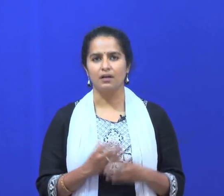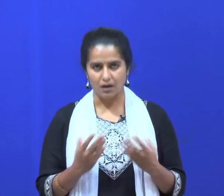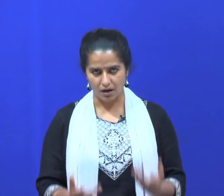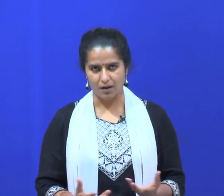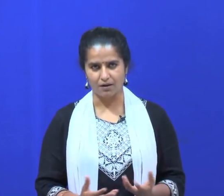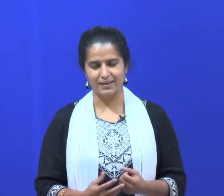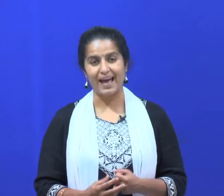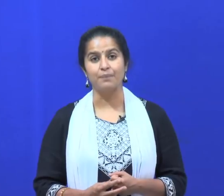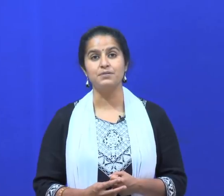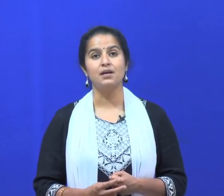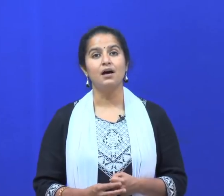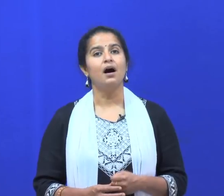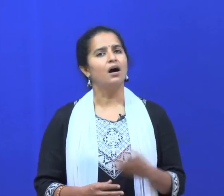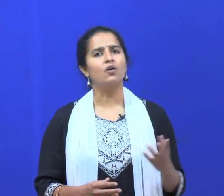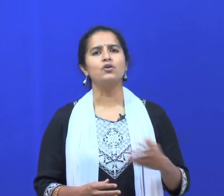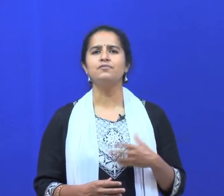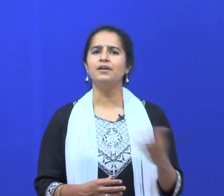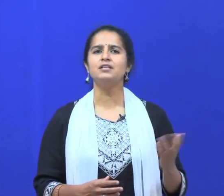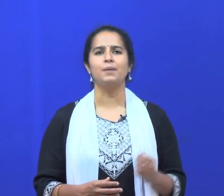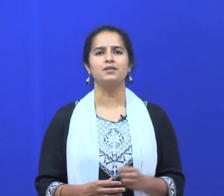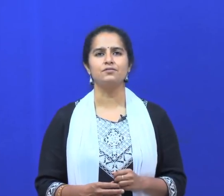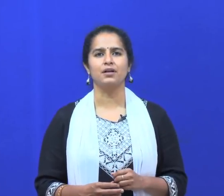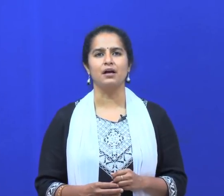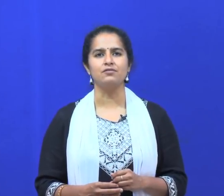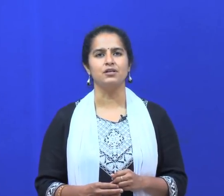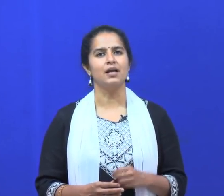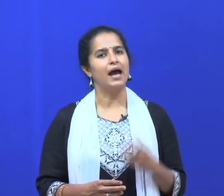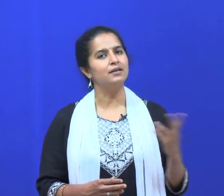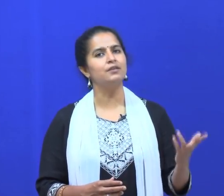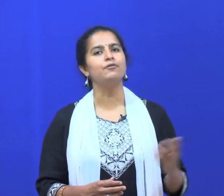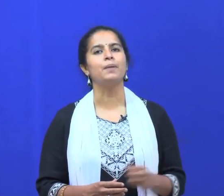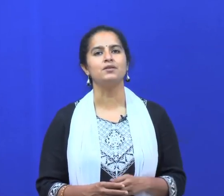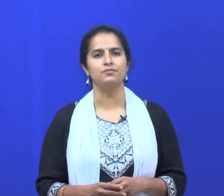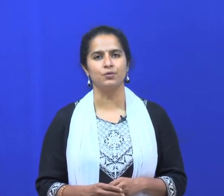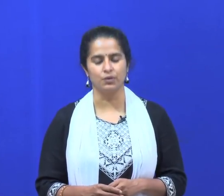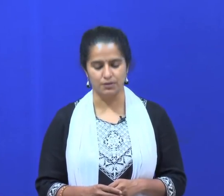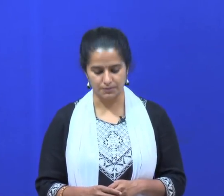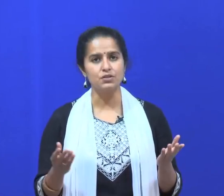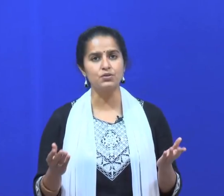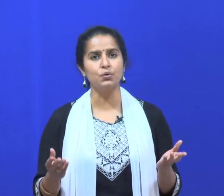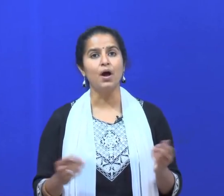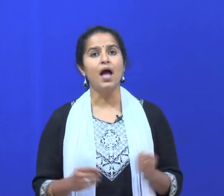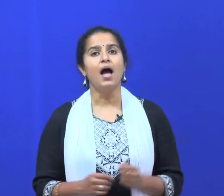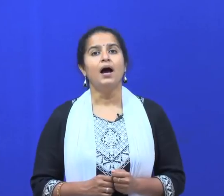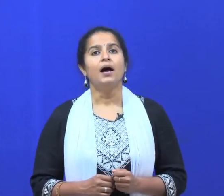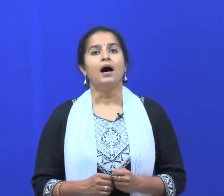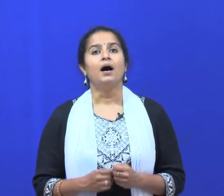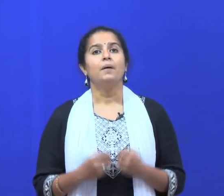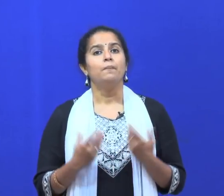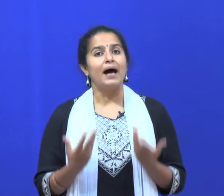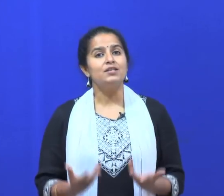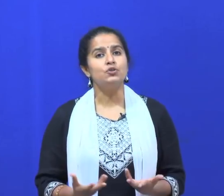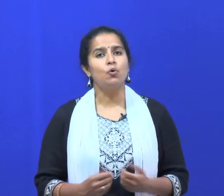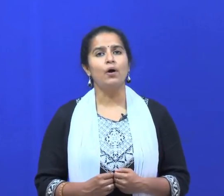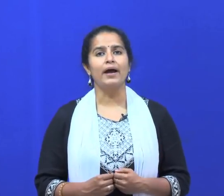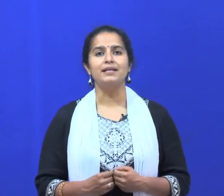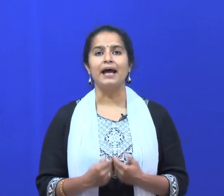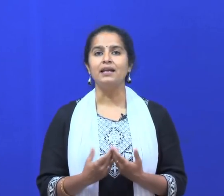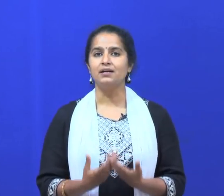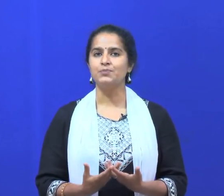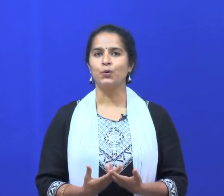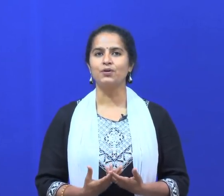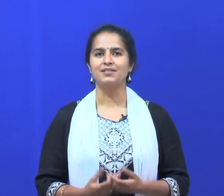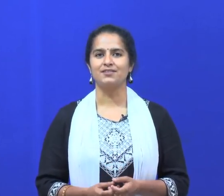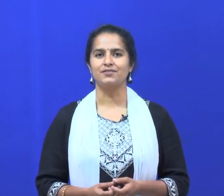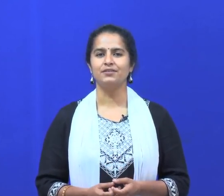Sanskrit camps across various parts of the country and in different parts of the world. So, as you go ahead